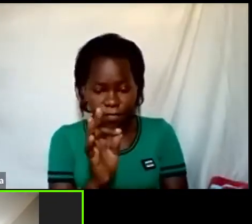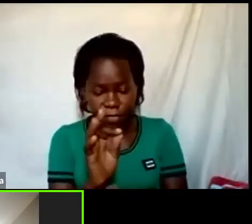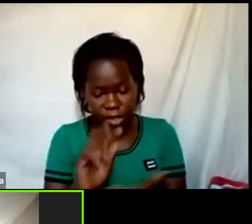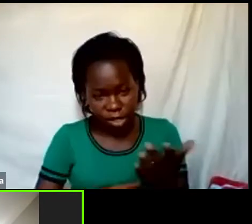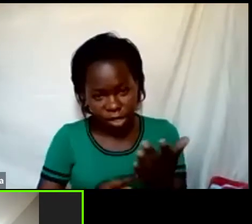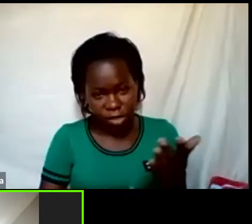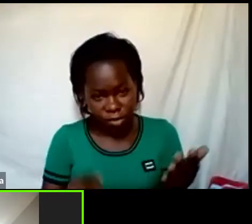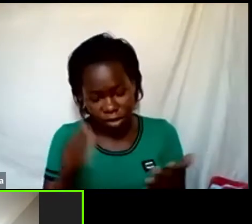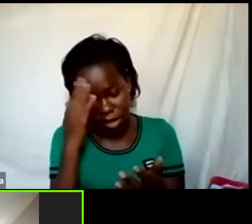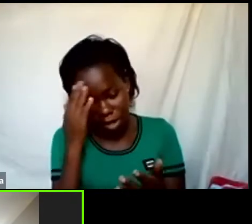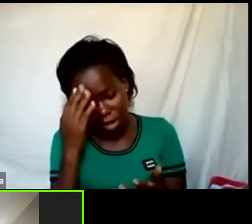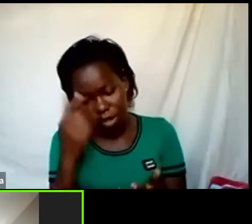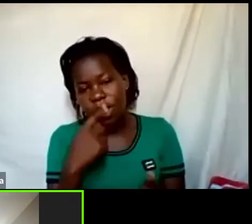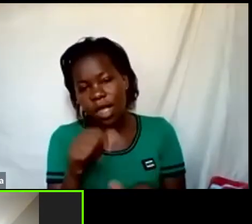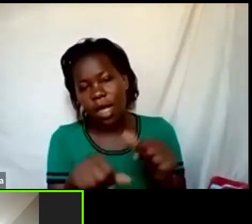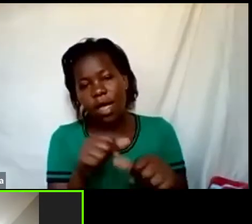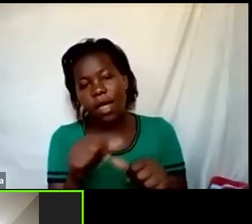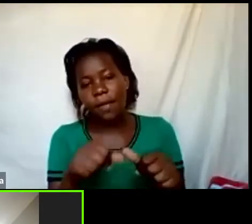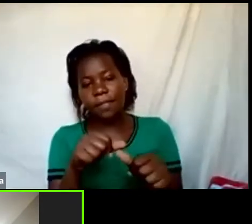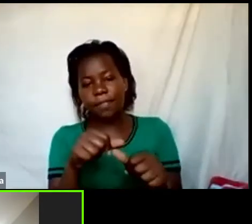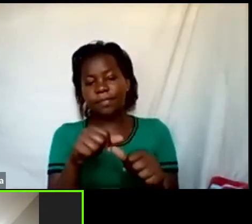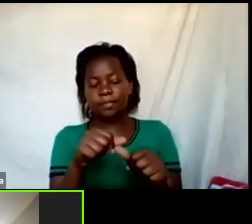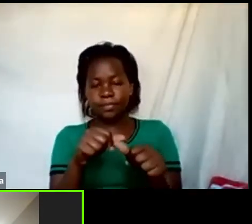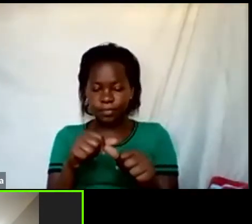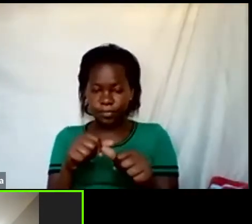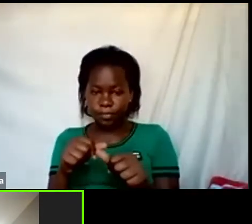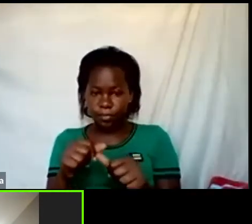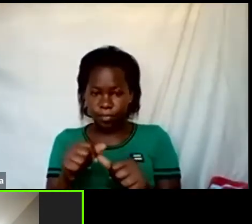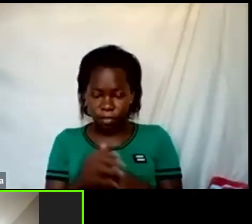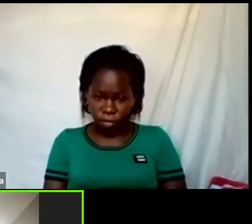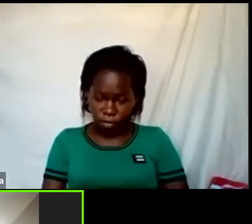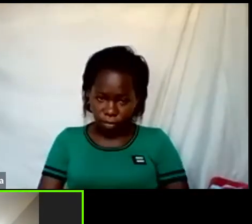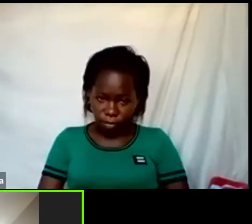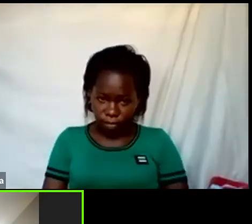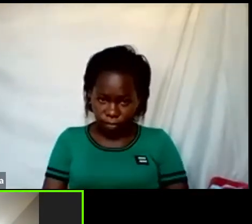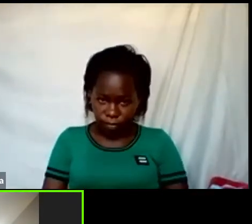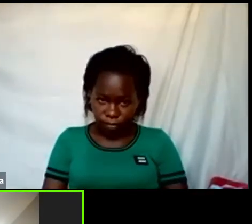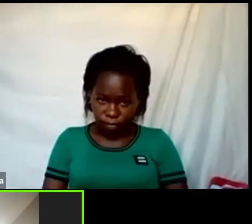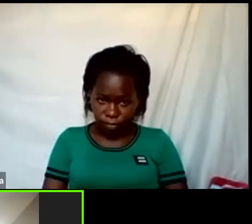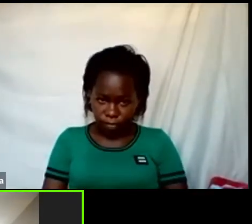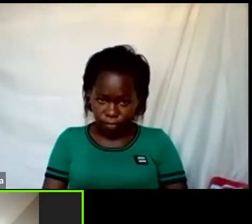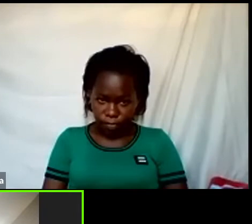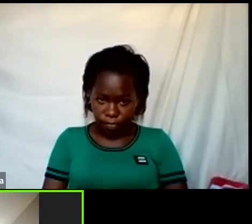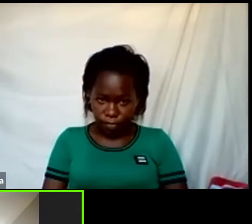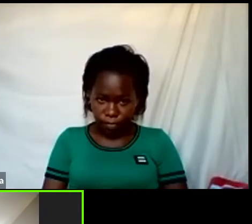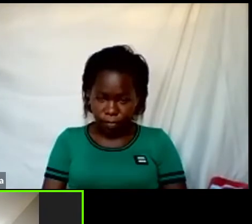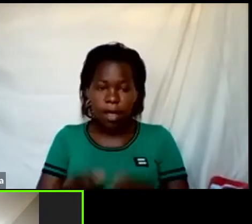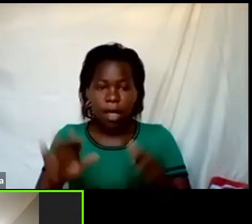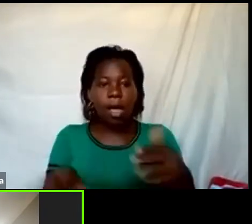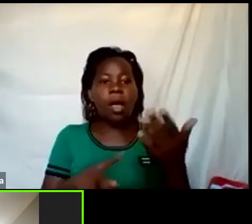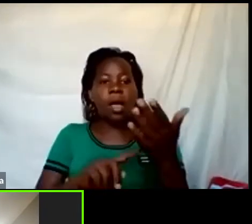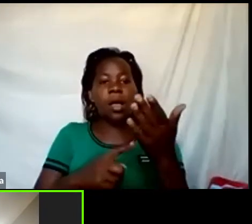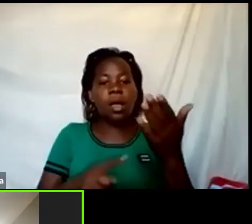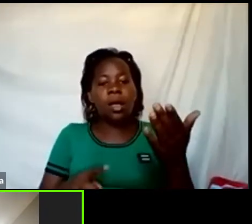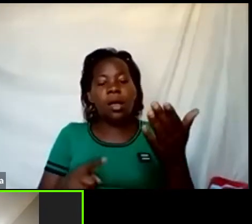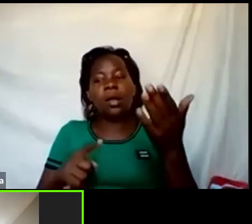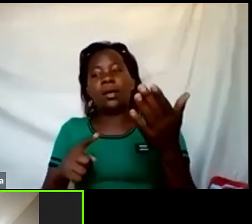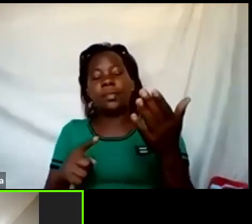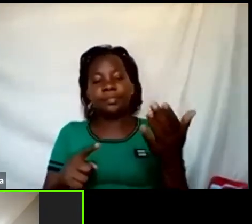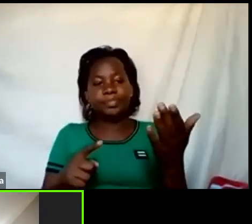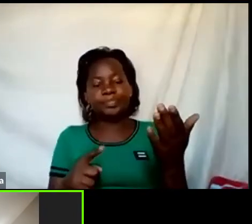you talked about this at the beginning, but how important has technology, especially in line of software,